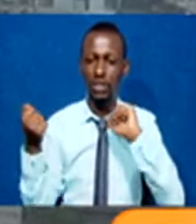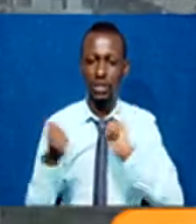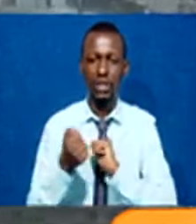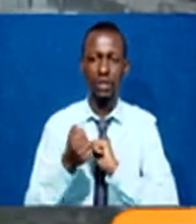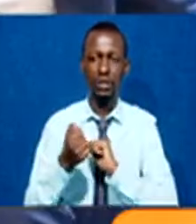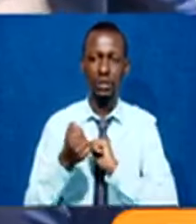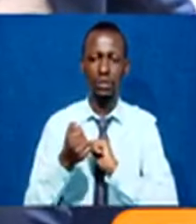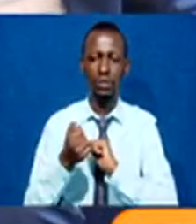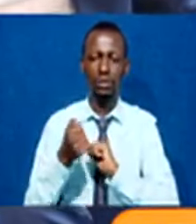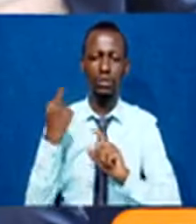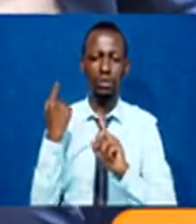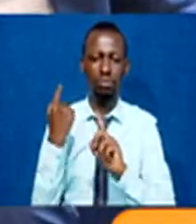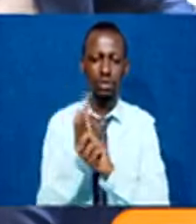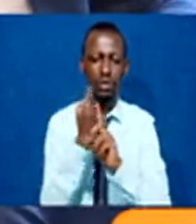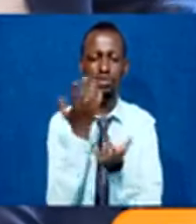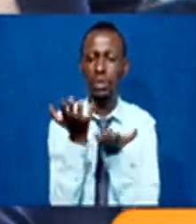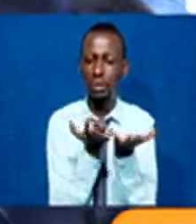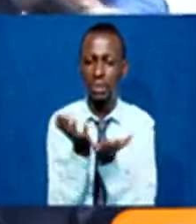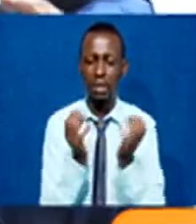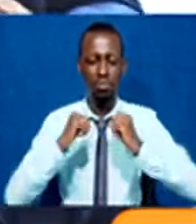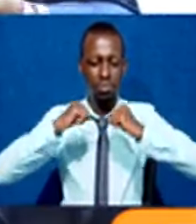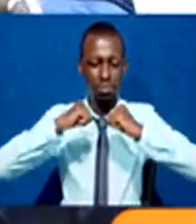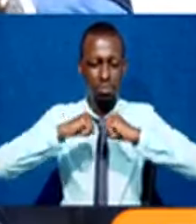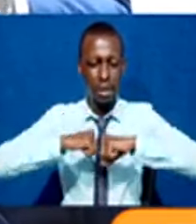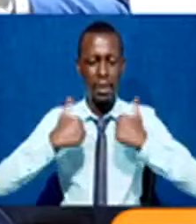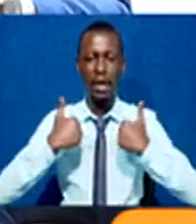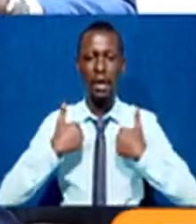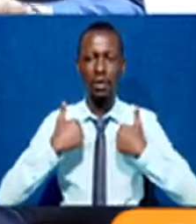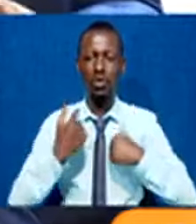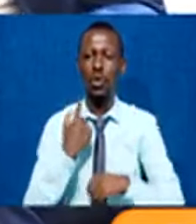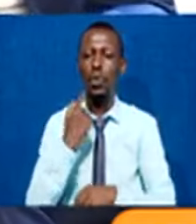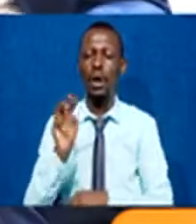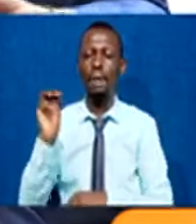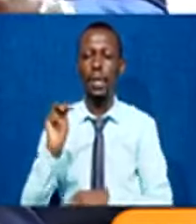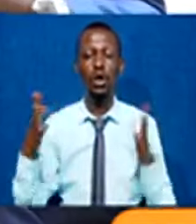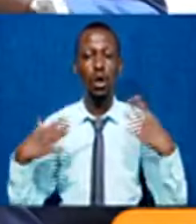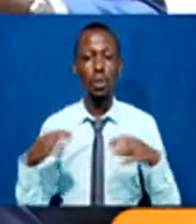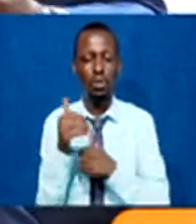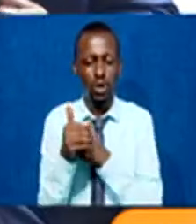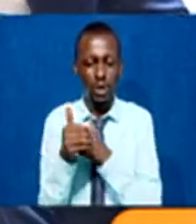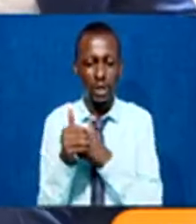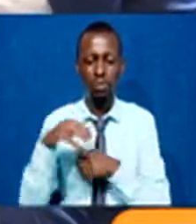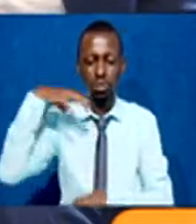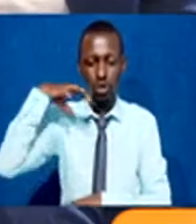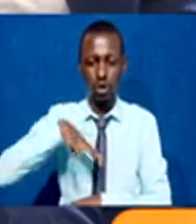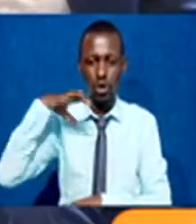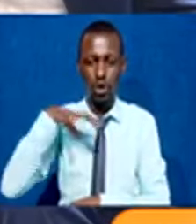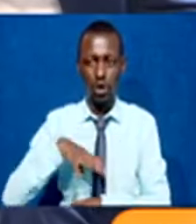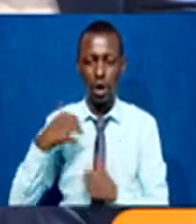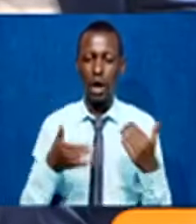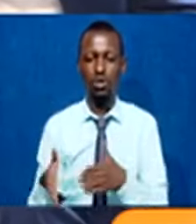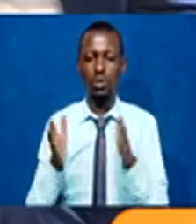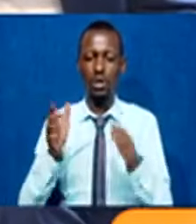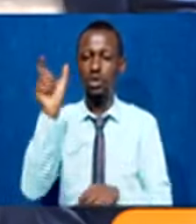of a business deal. With a growing population of nearly 100 million citizens, the DRC now presents an avenue for